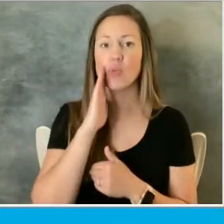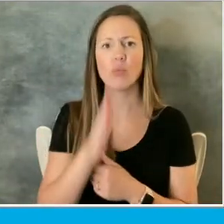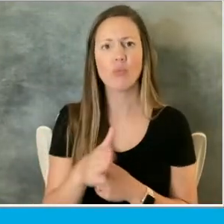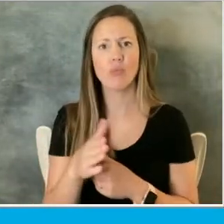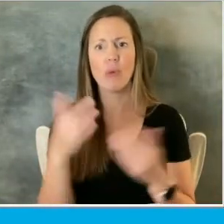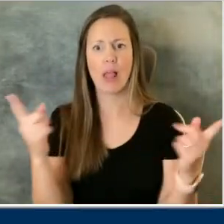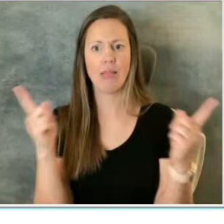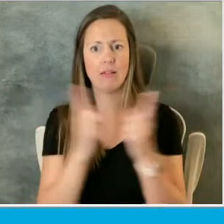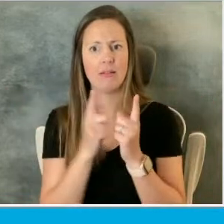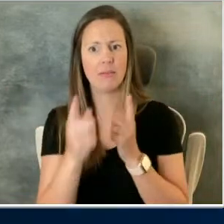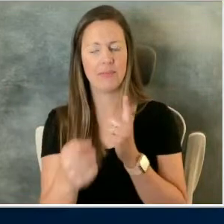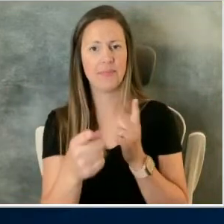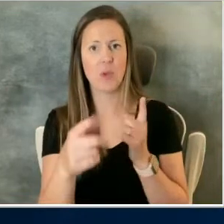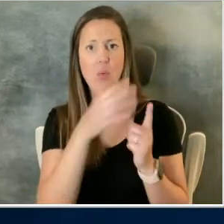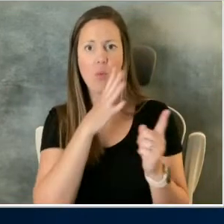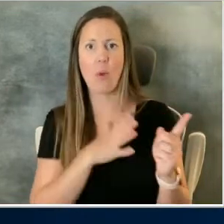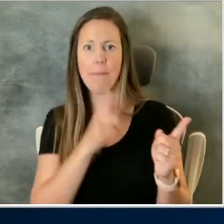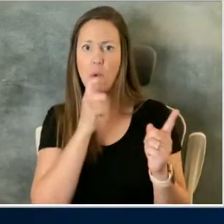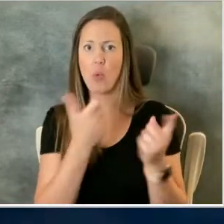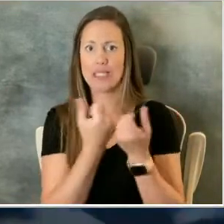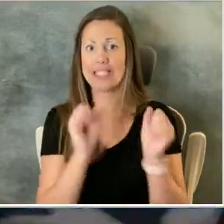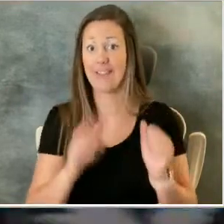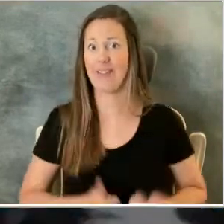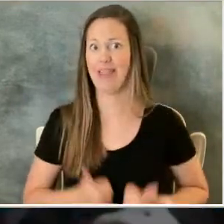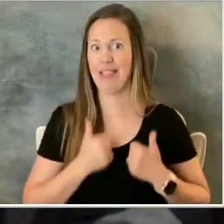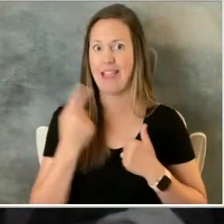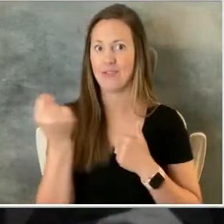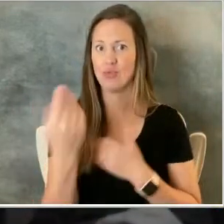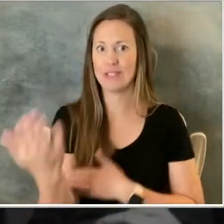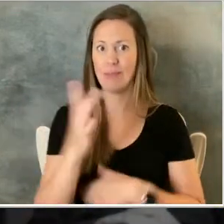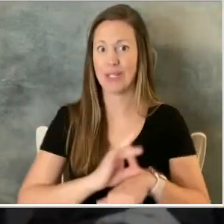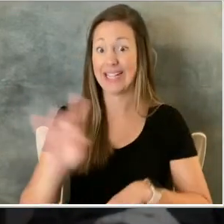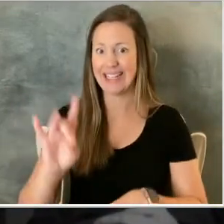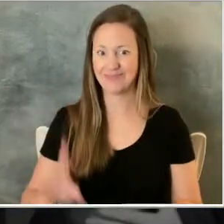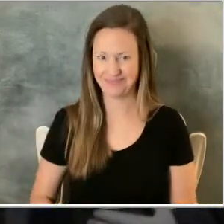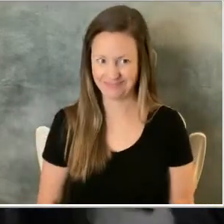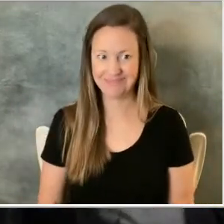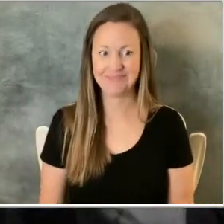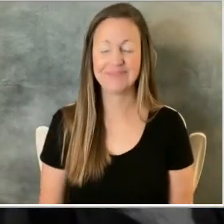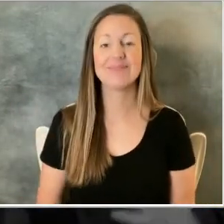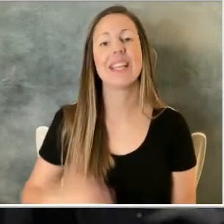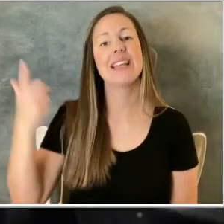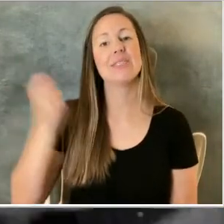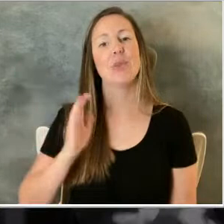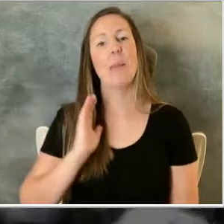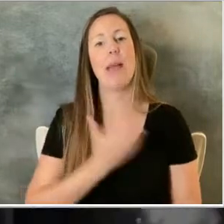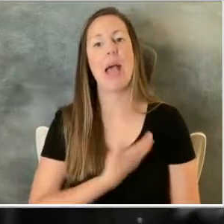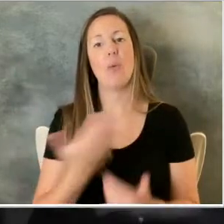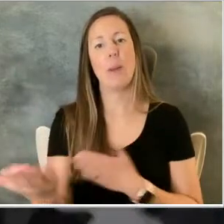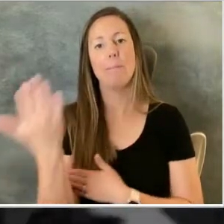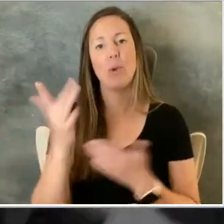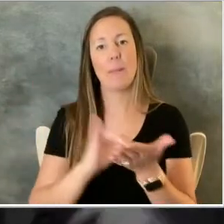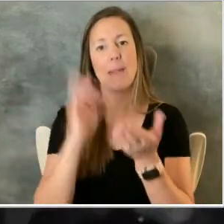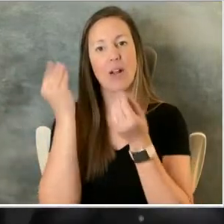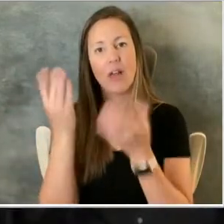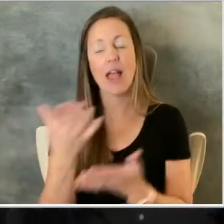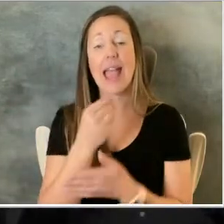who saved his life. Tuesday at 8. Subscribe to our Morning Medical Update and Open